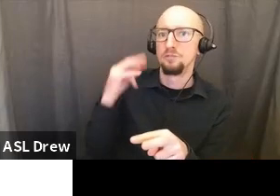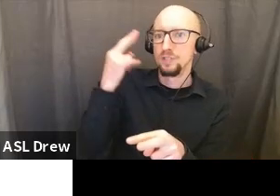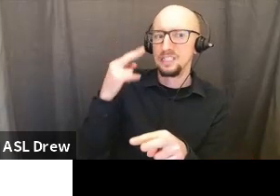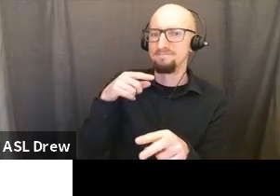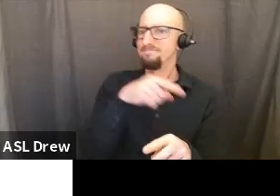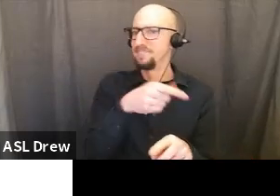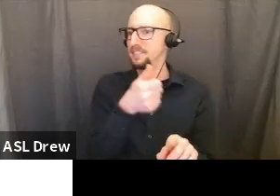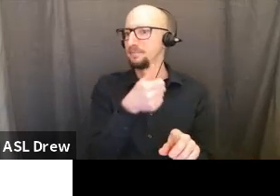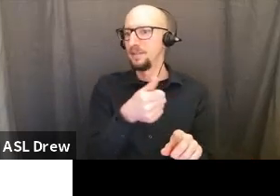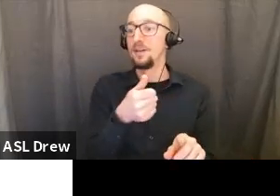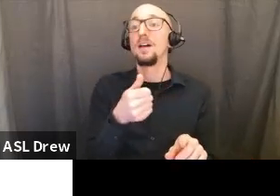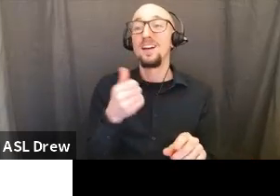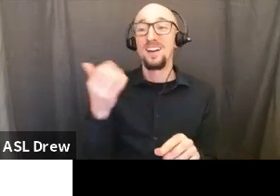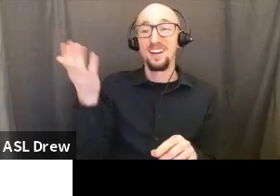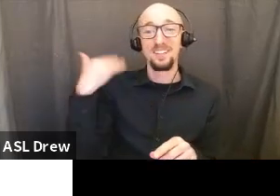were moving from